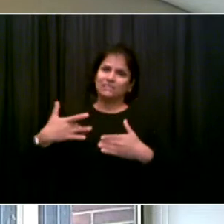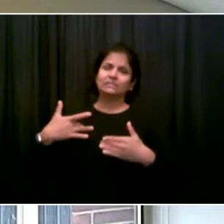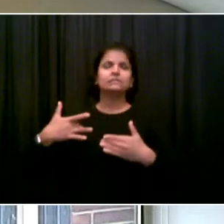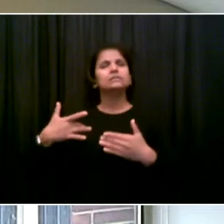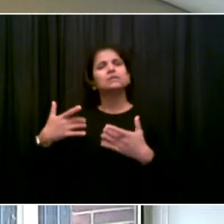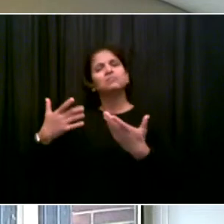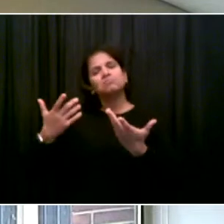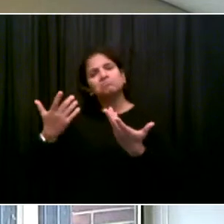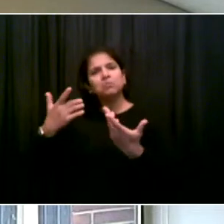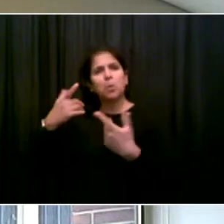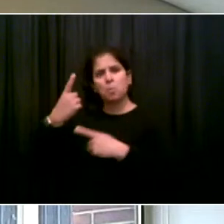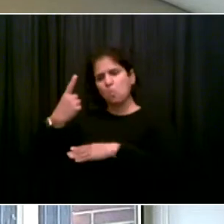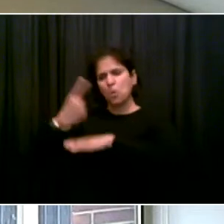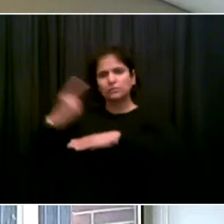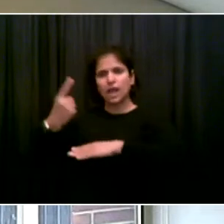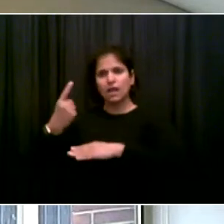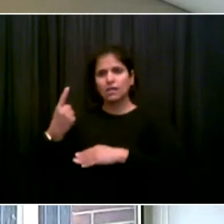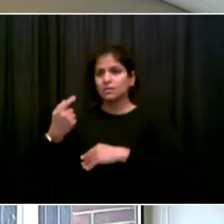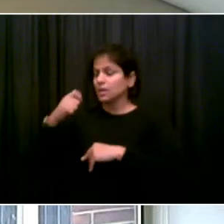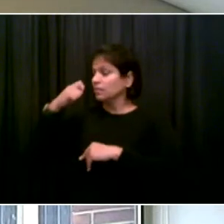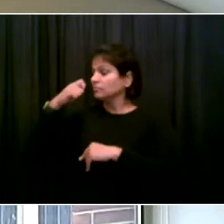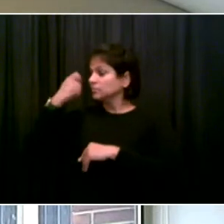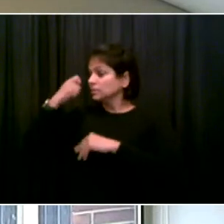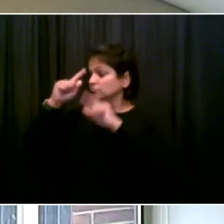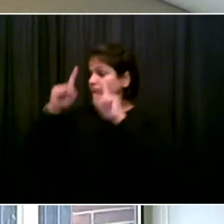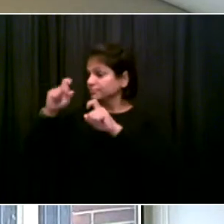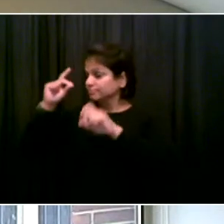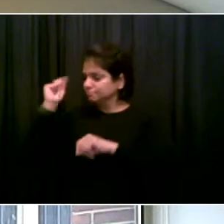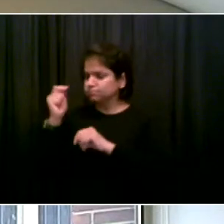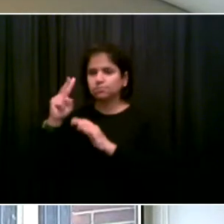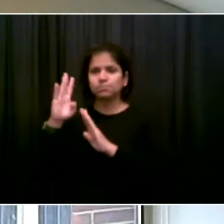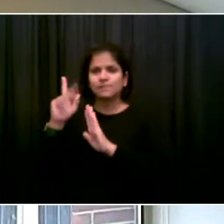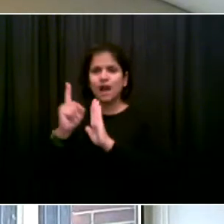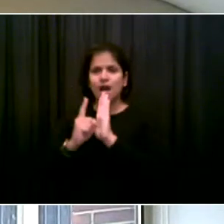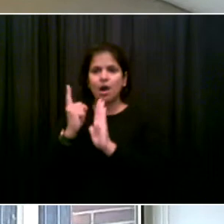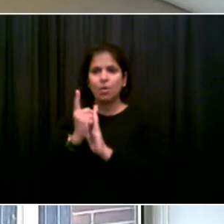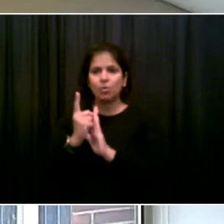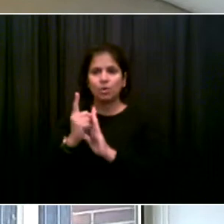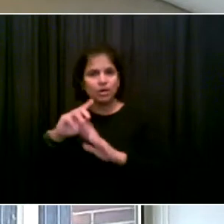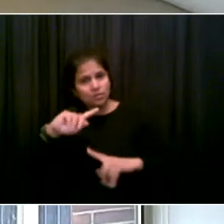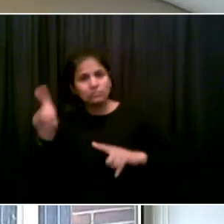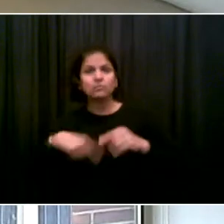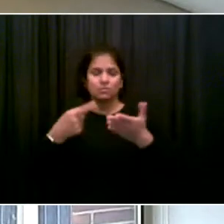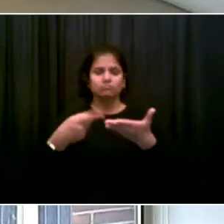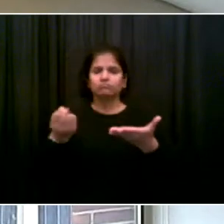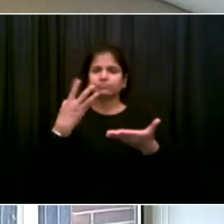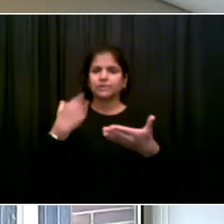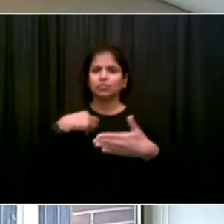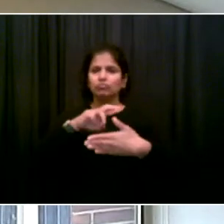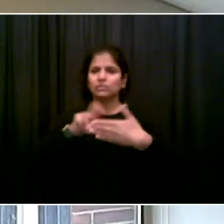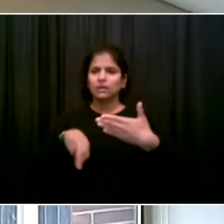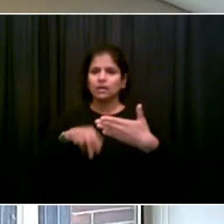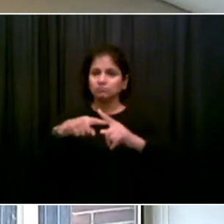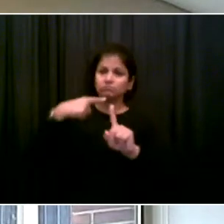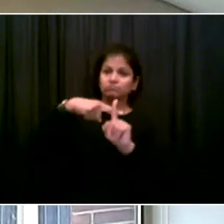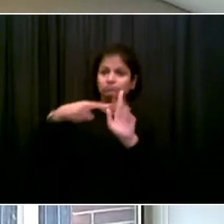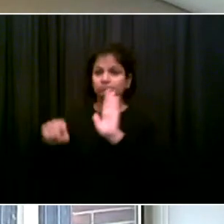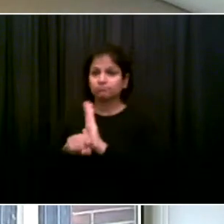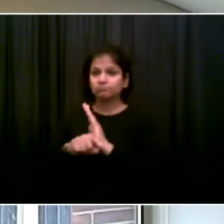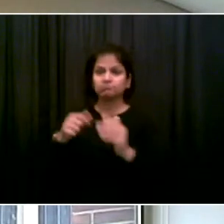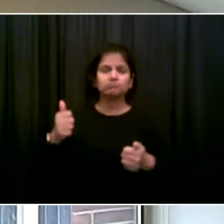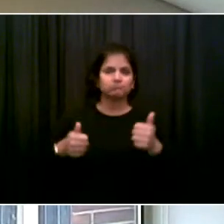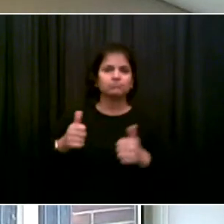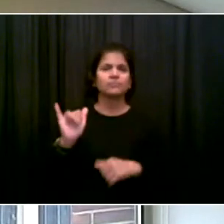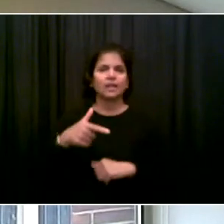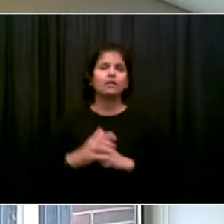day. So that's 1 day median turnaround time across all of our testing in New York City. I also want to make the point, Steve, though,